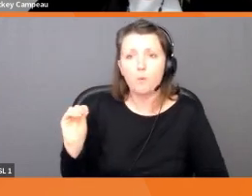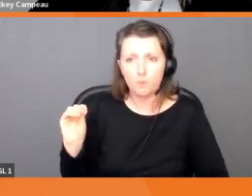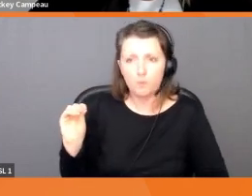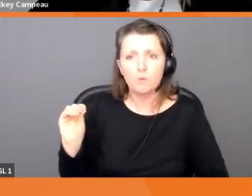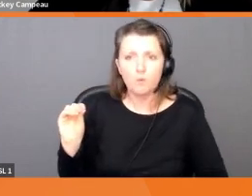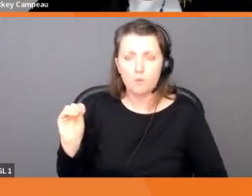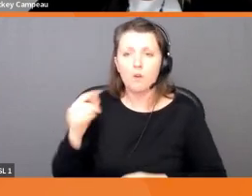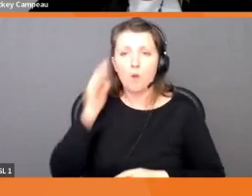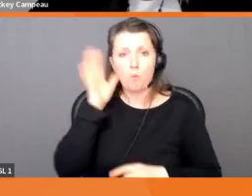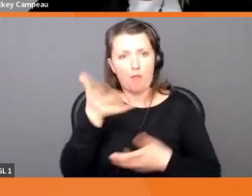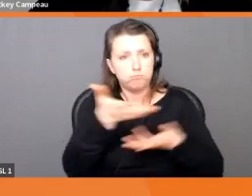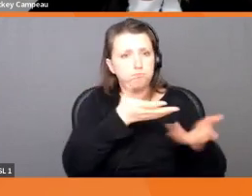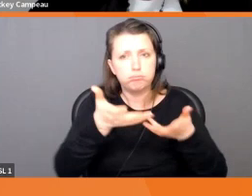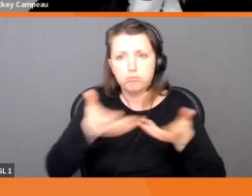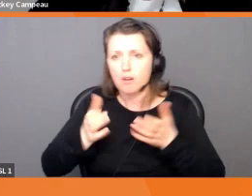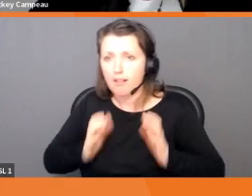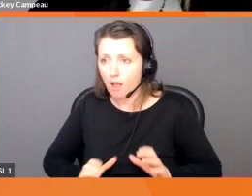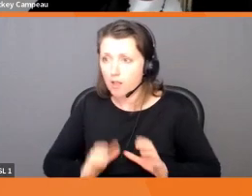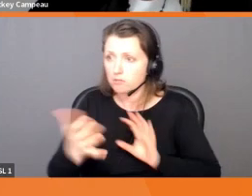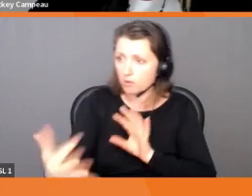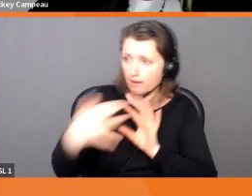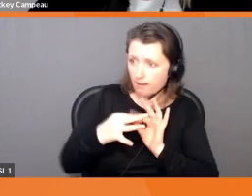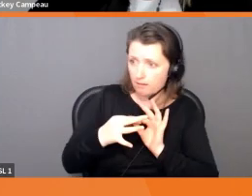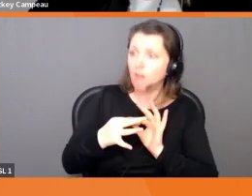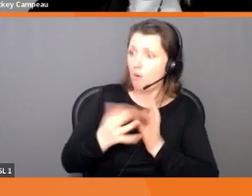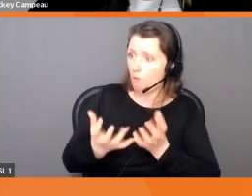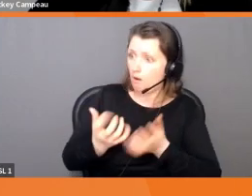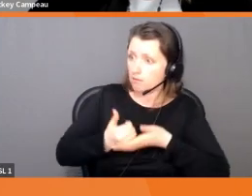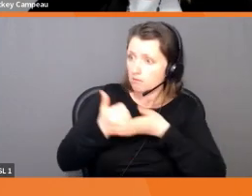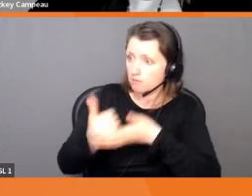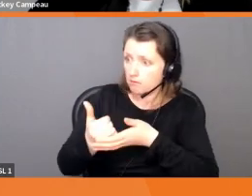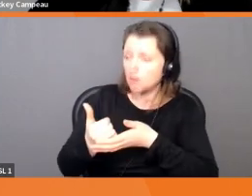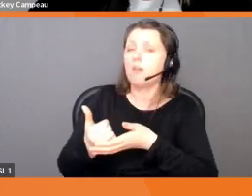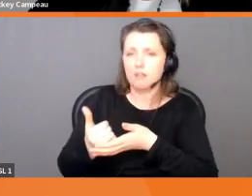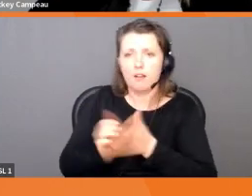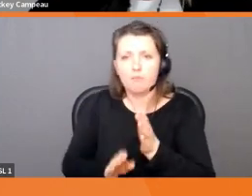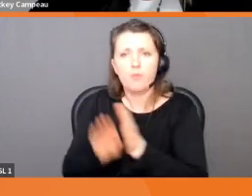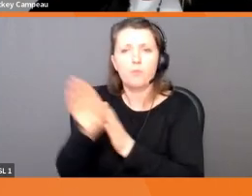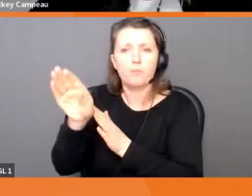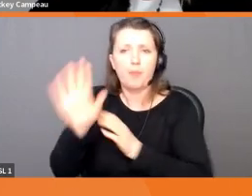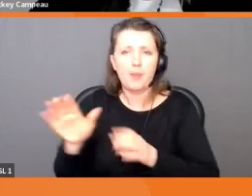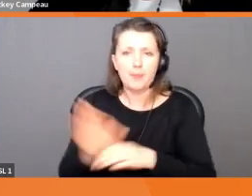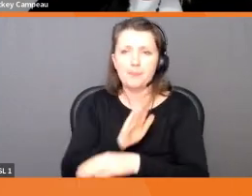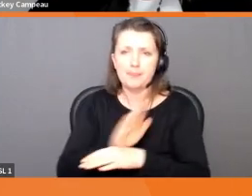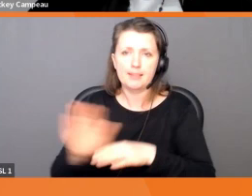with that help them start and grow and thrive as they work on their business